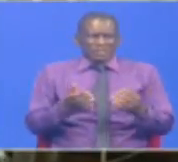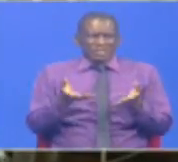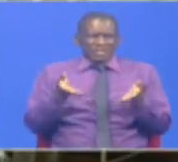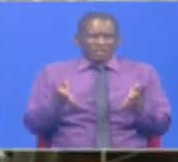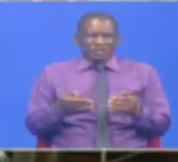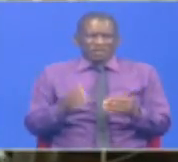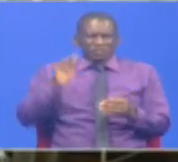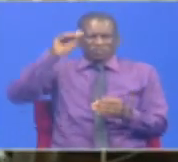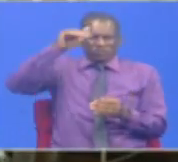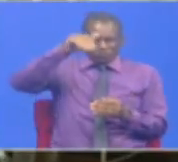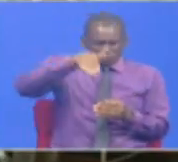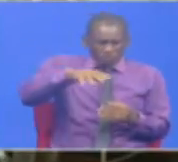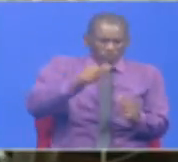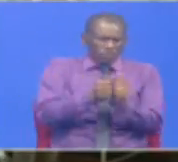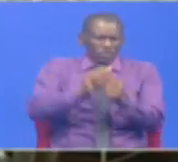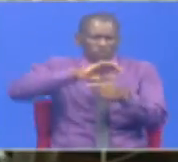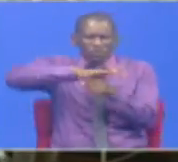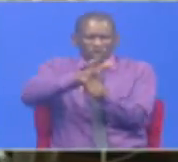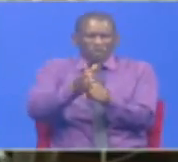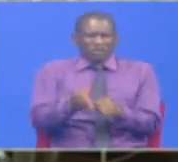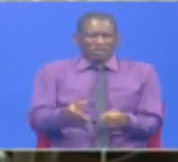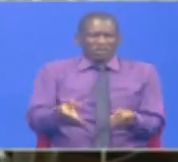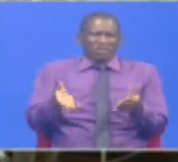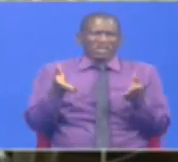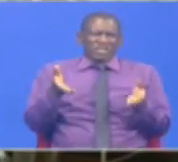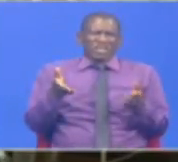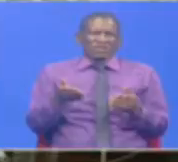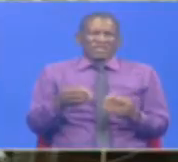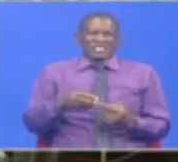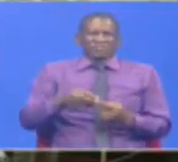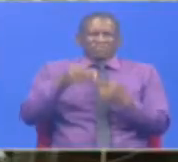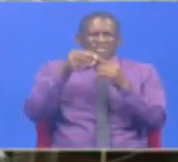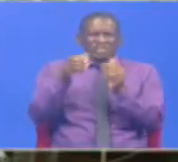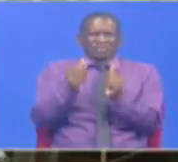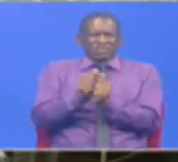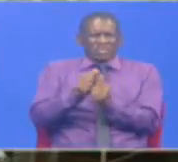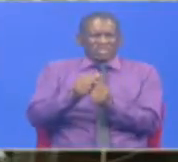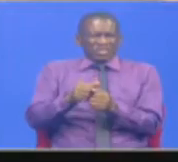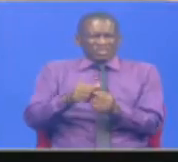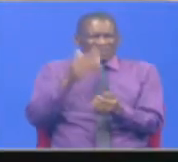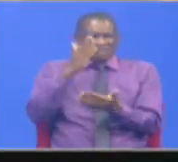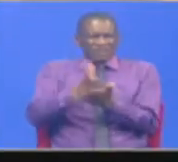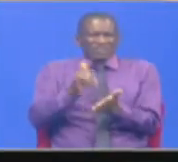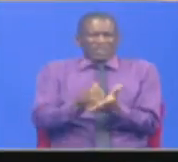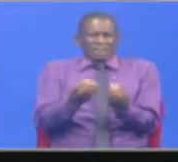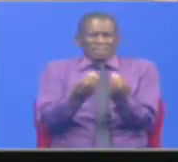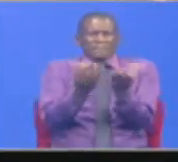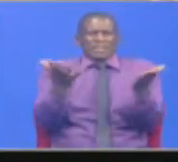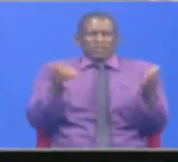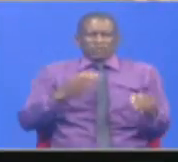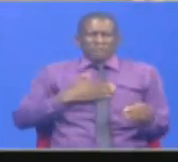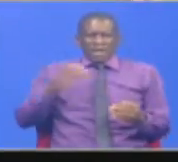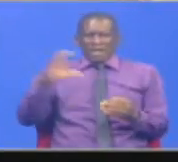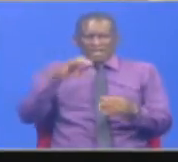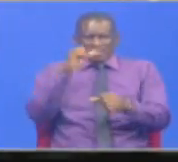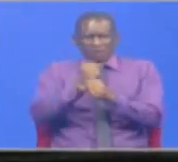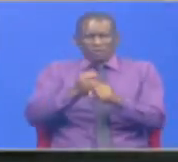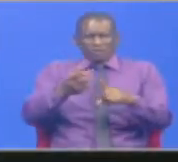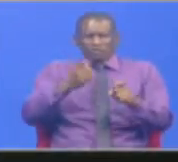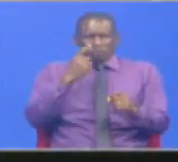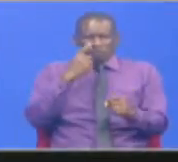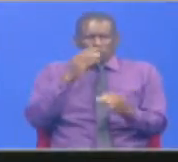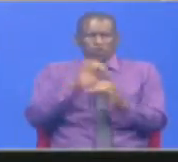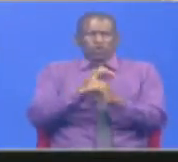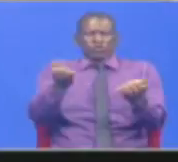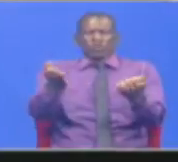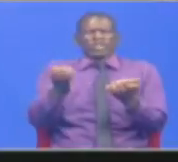with the COVID. Yeah, especially with the fact that now majority of my clients are working from home. There's no need for you